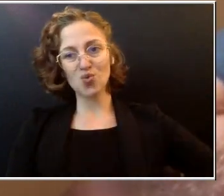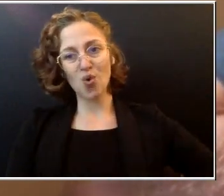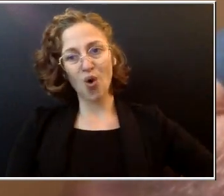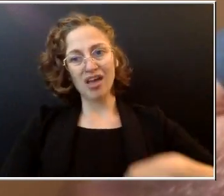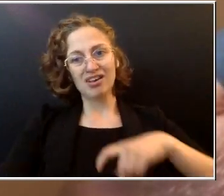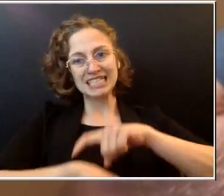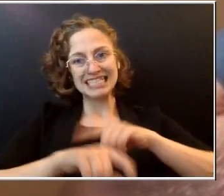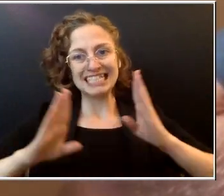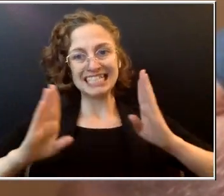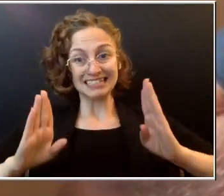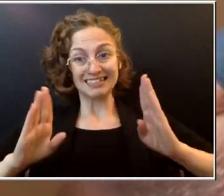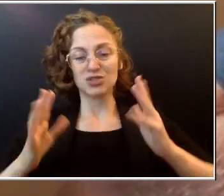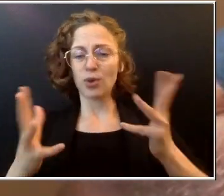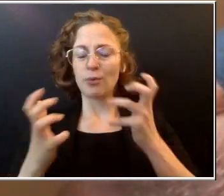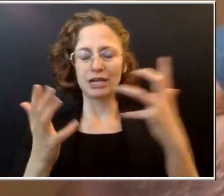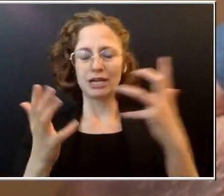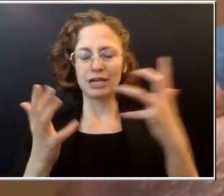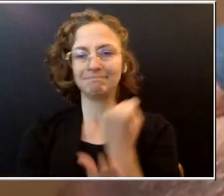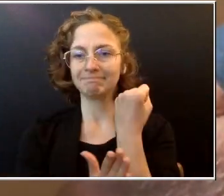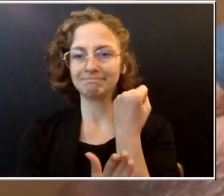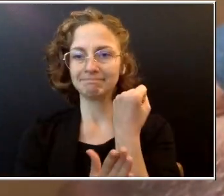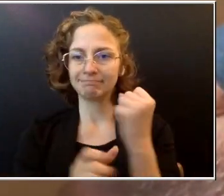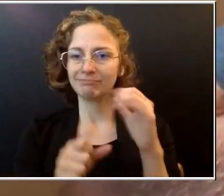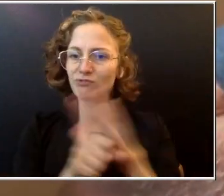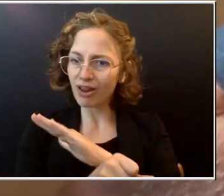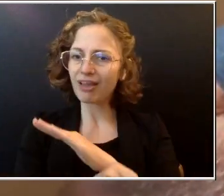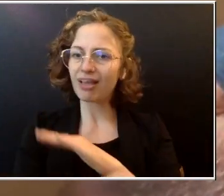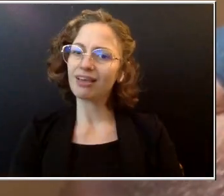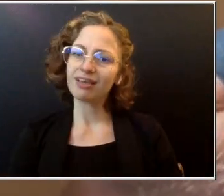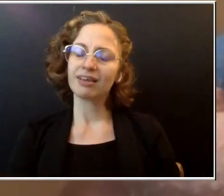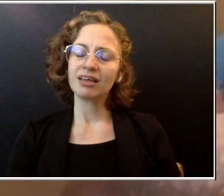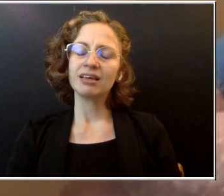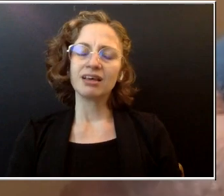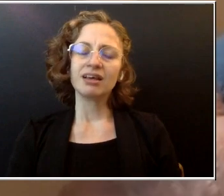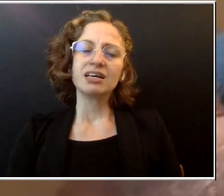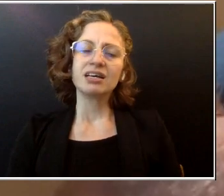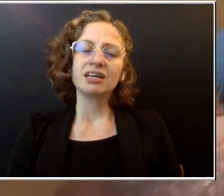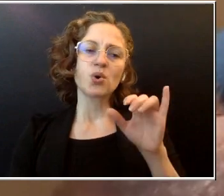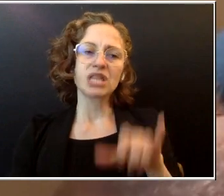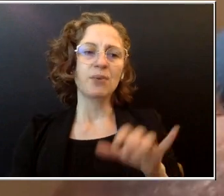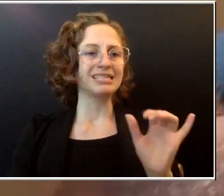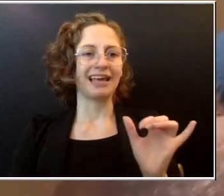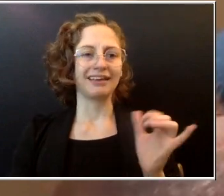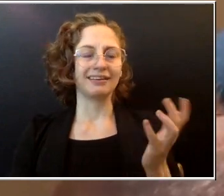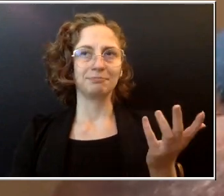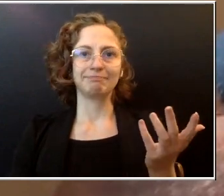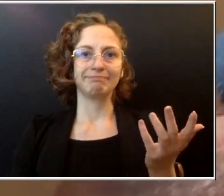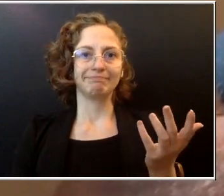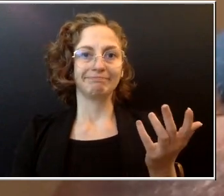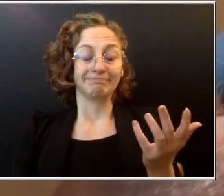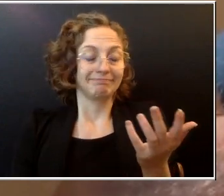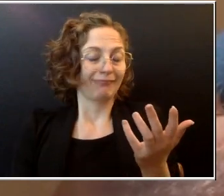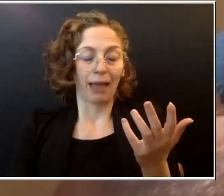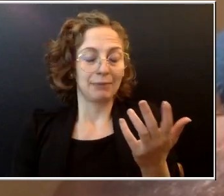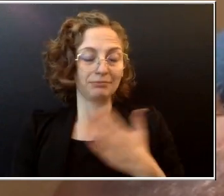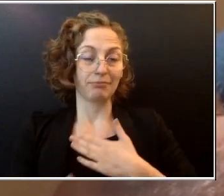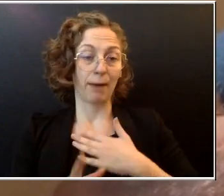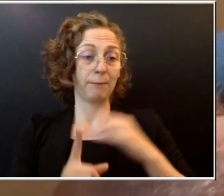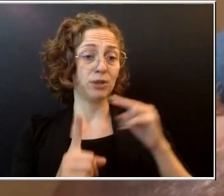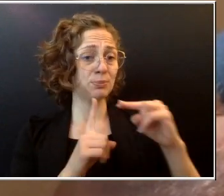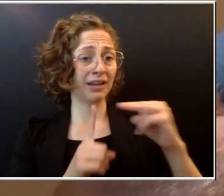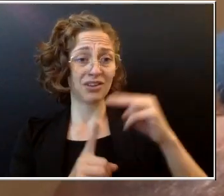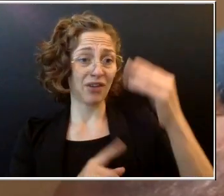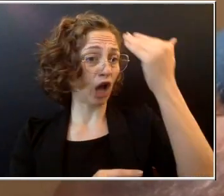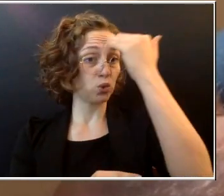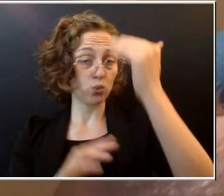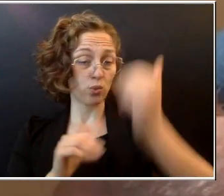could. And so that's kind of what it was, just like, hey, I know what I'm up against. I know I don't have, very